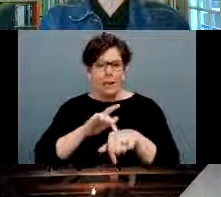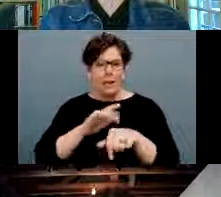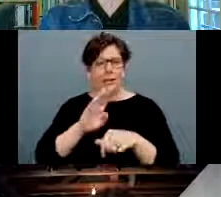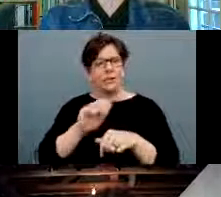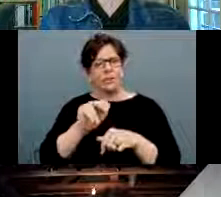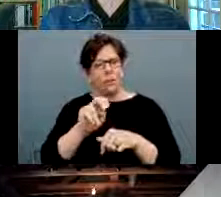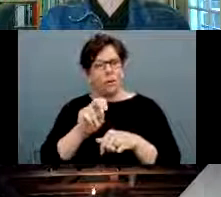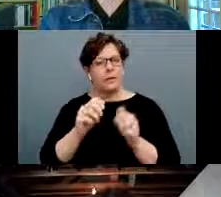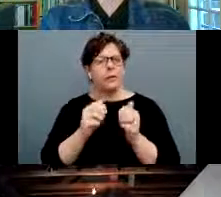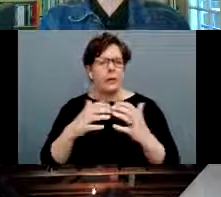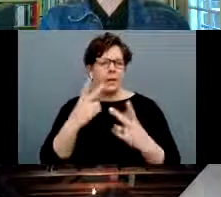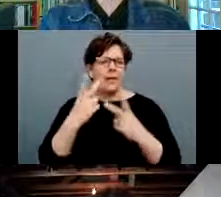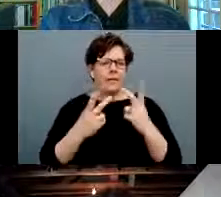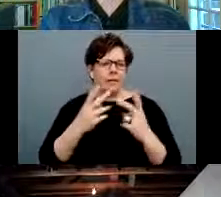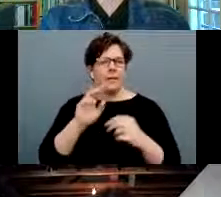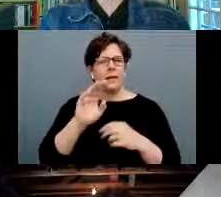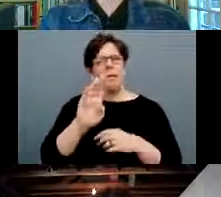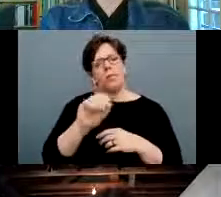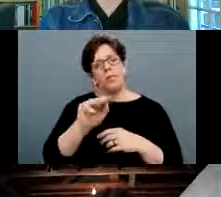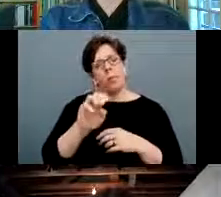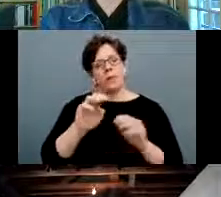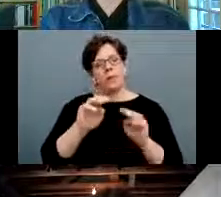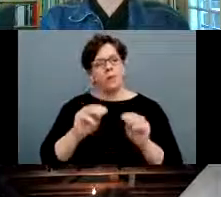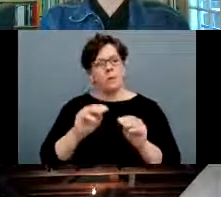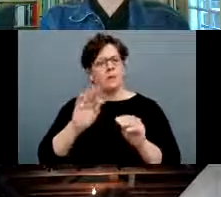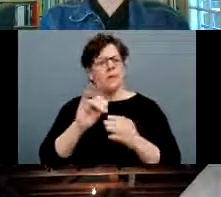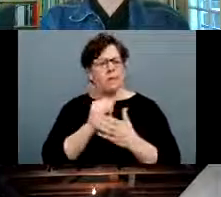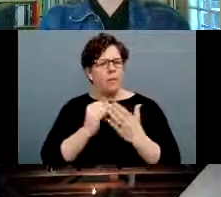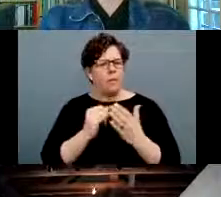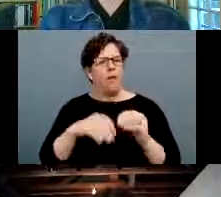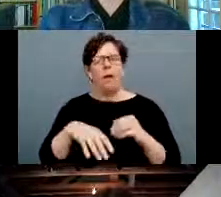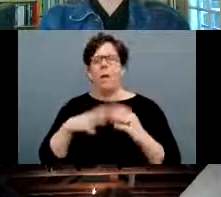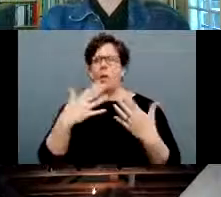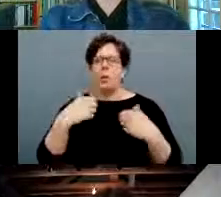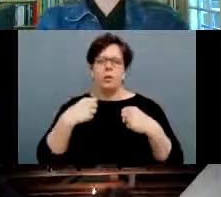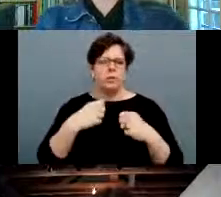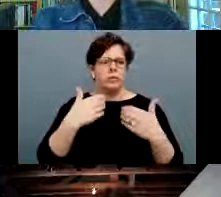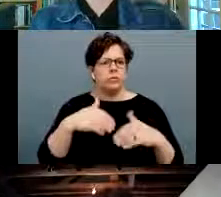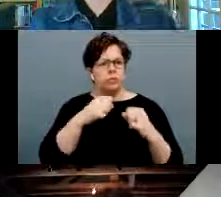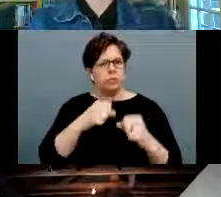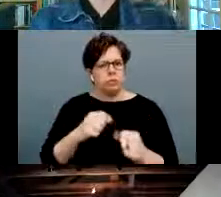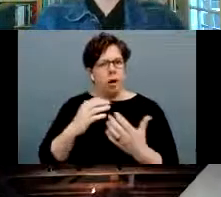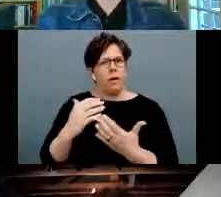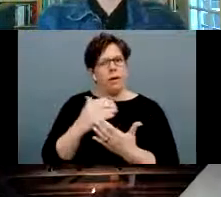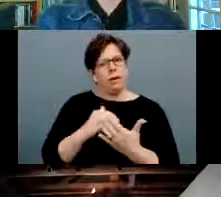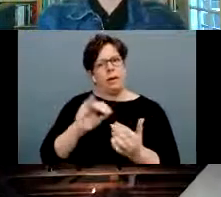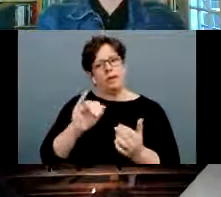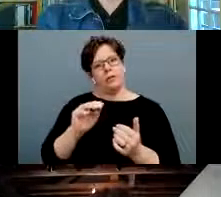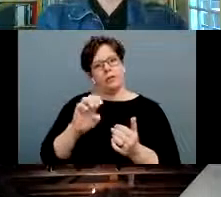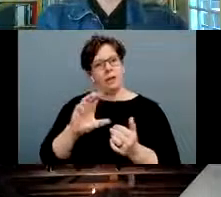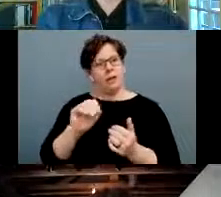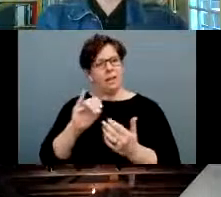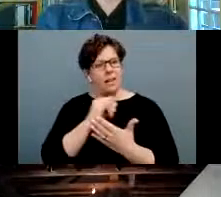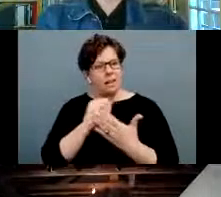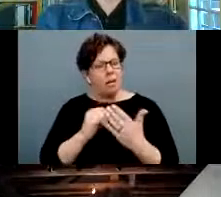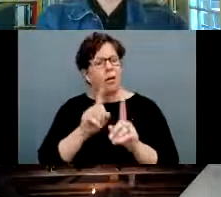visit to the Boise Museum of Art, which boasts a strong collection of his work, but where you can also learn about other